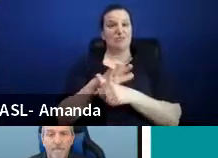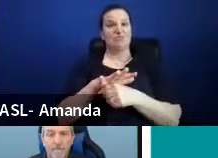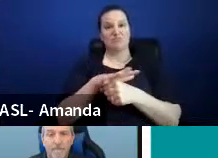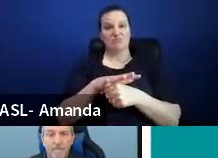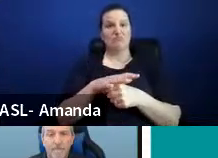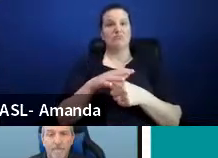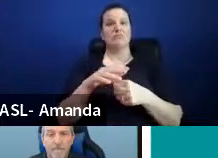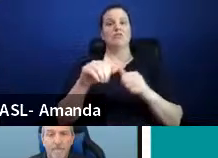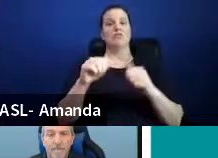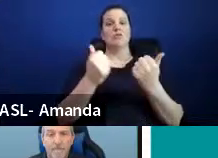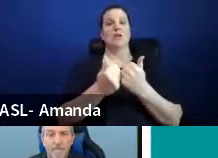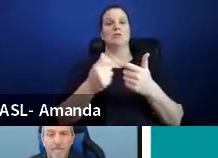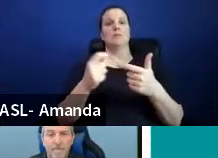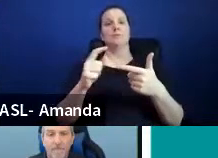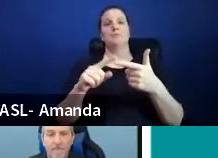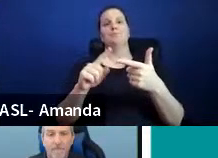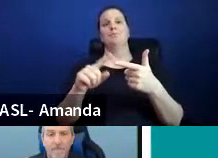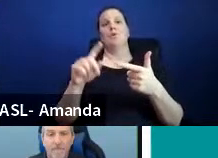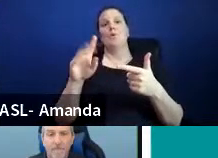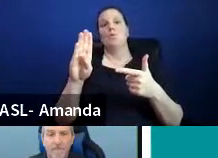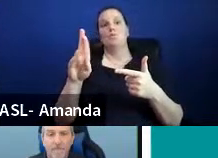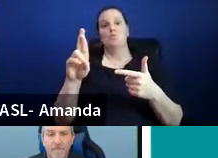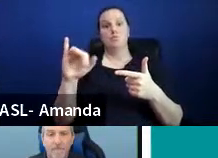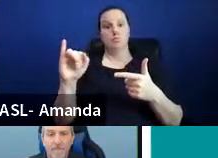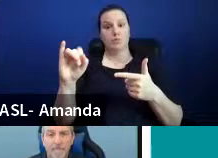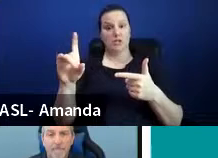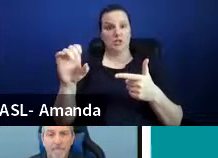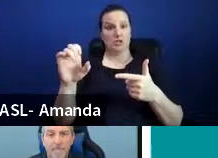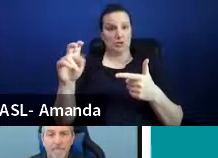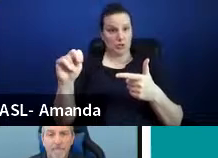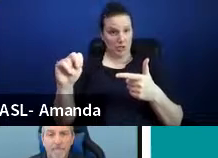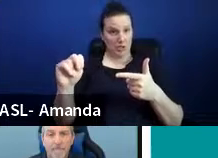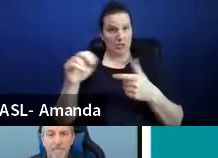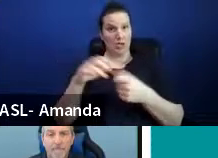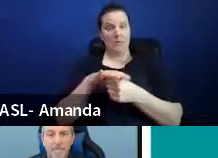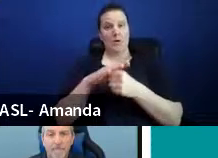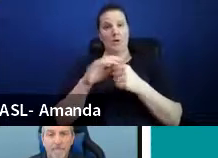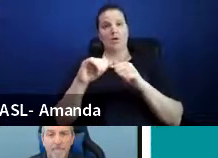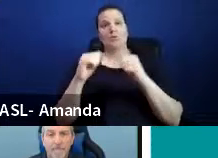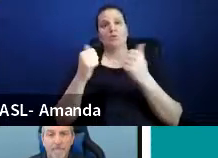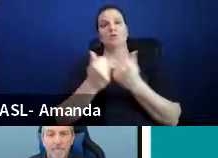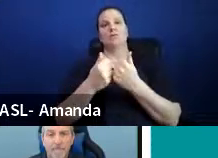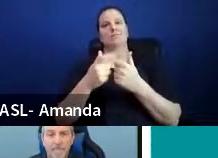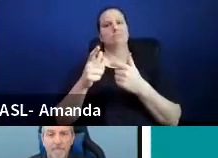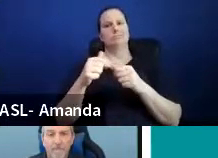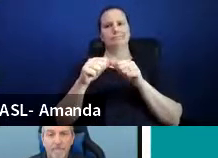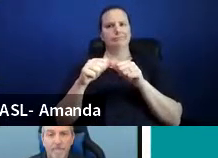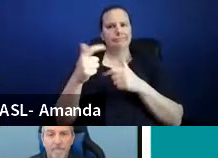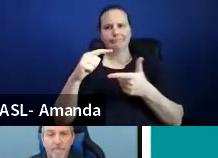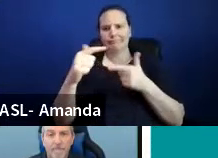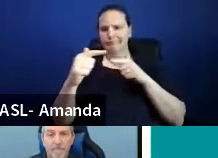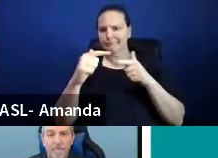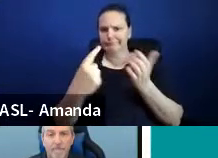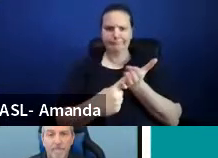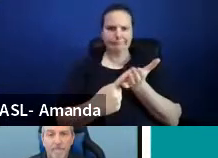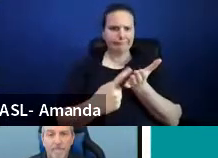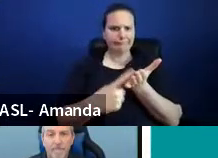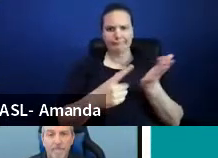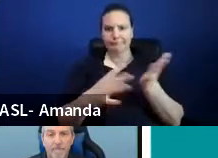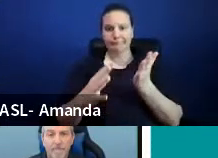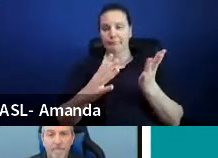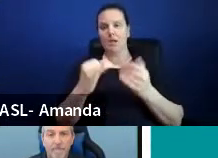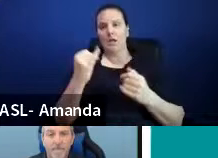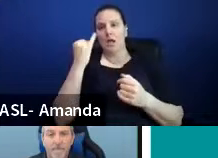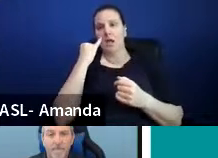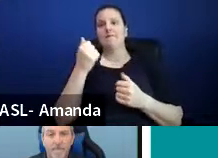Neighborhood Association, which has been a continuing conversation. Once again, if there